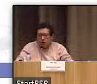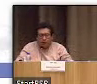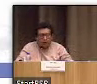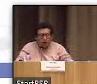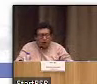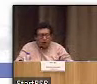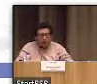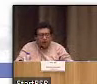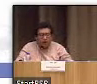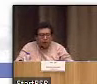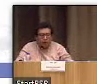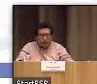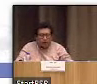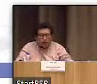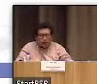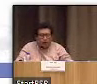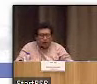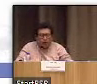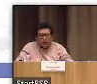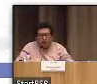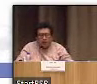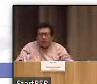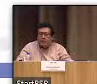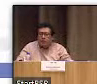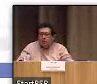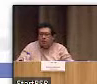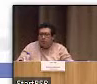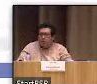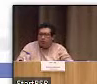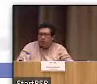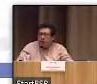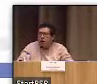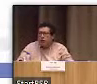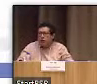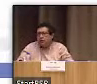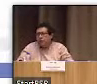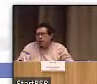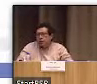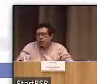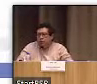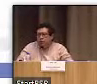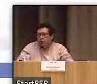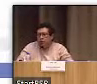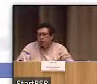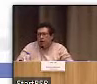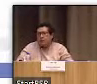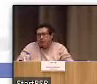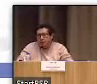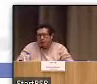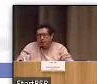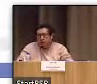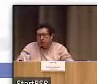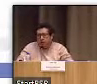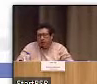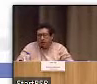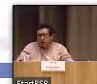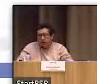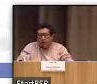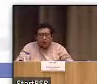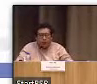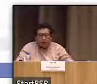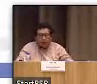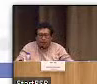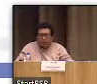the analysis, helped us with the report to WHO. And we have